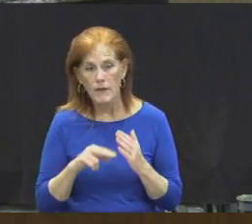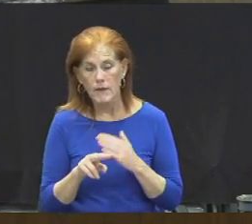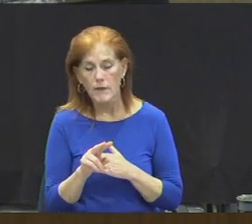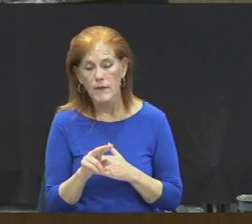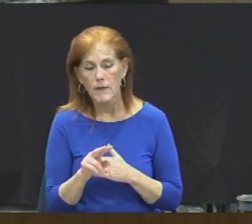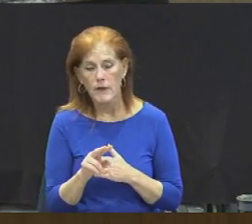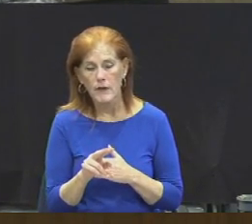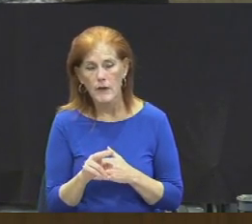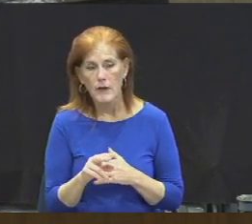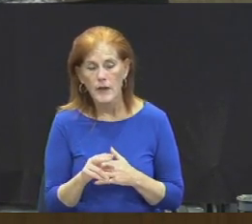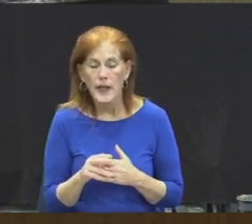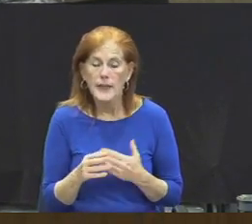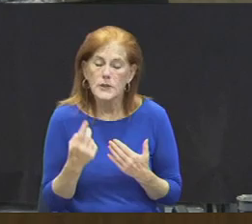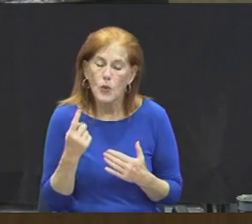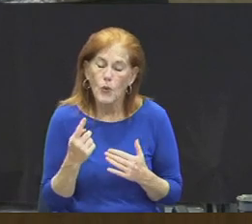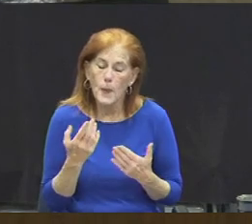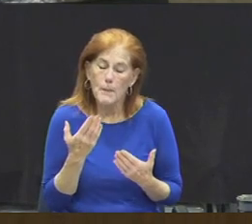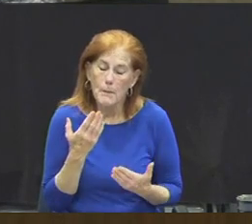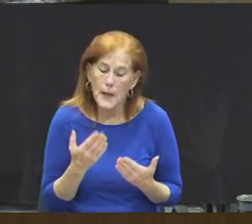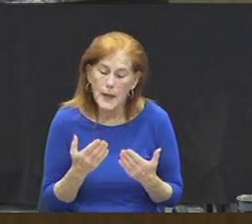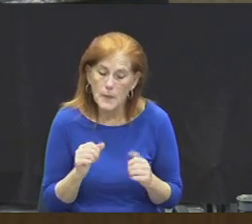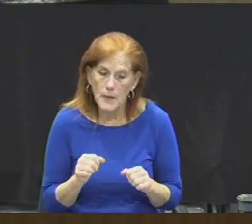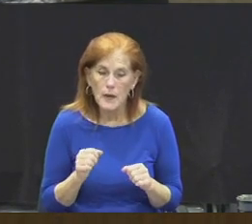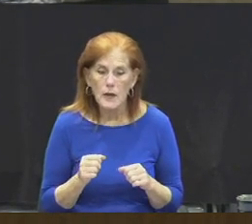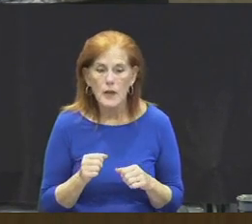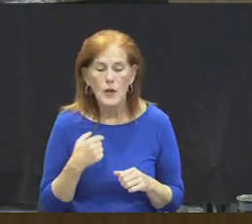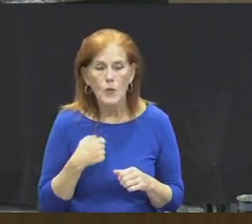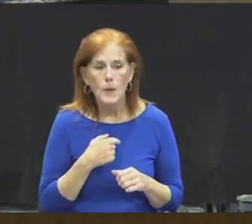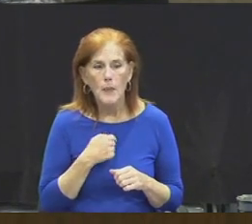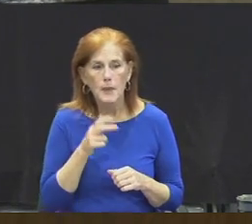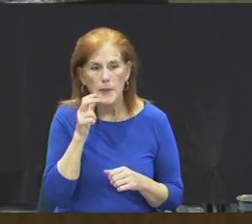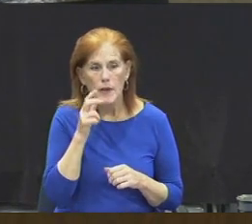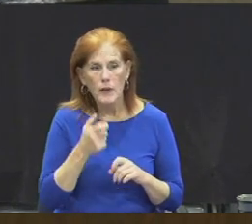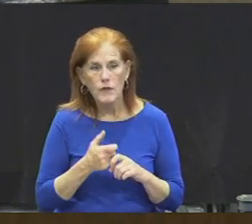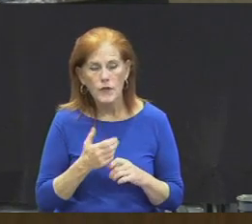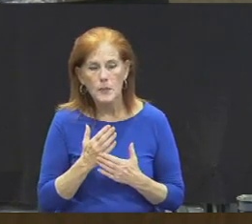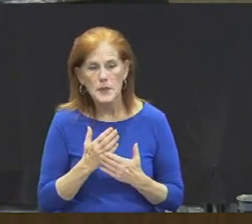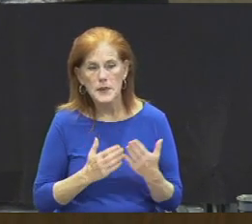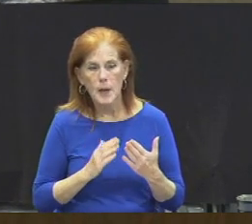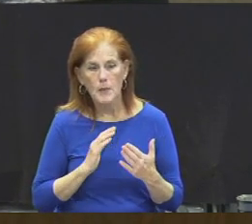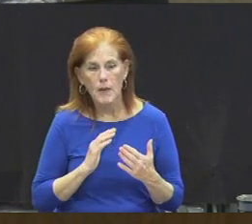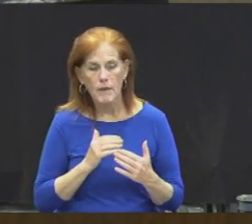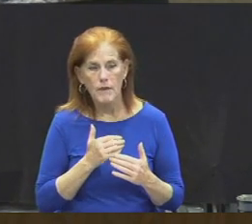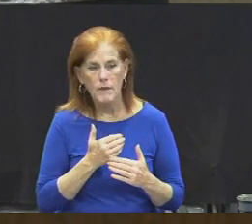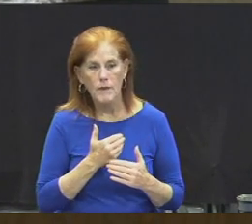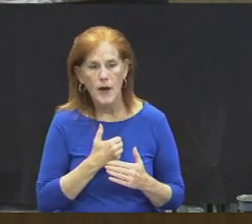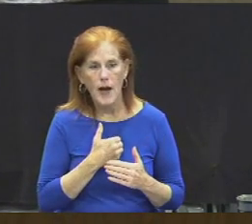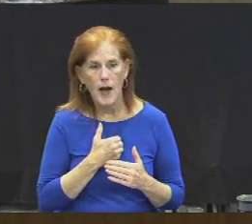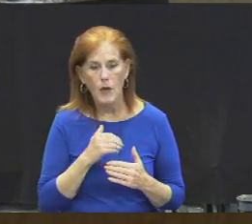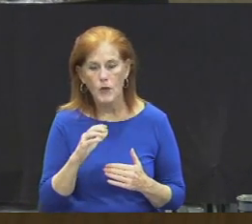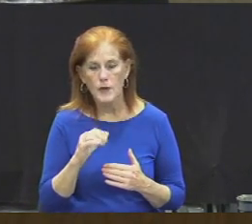and it's just a possibility, is that we might be hearing from some of our constituents